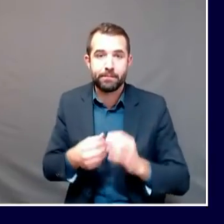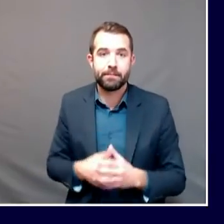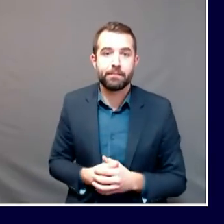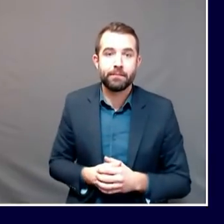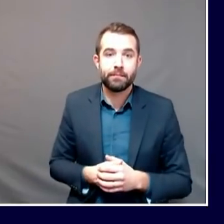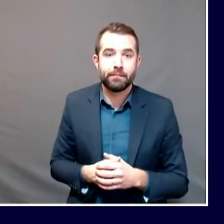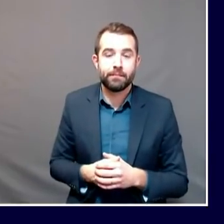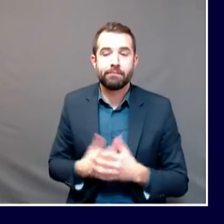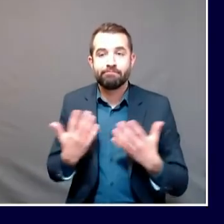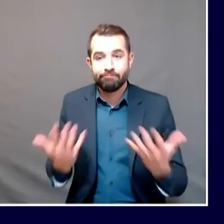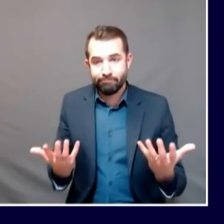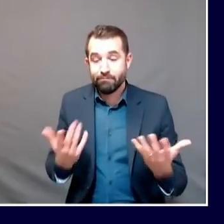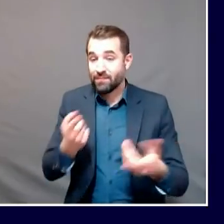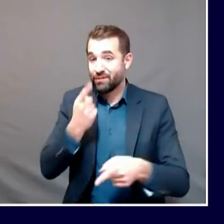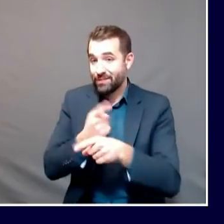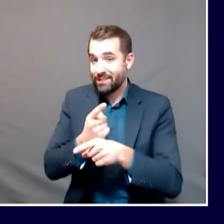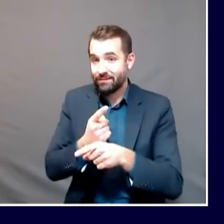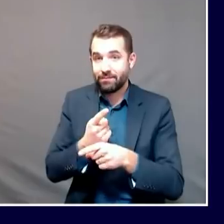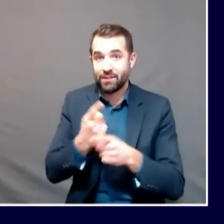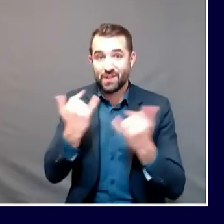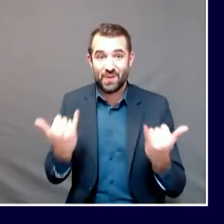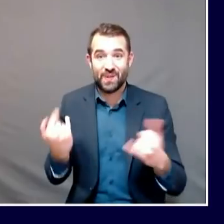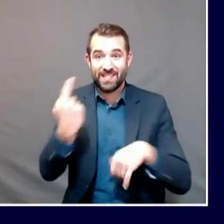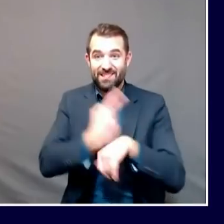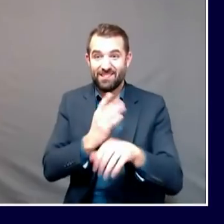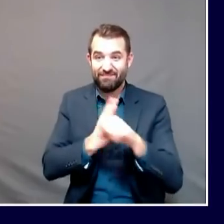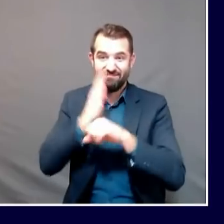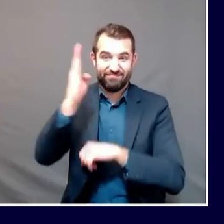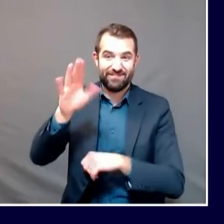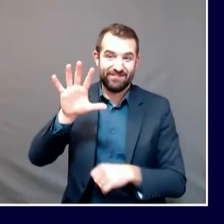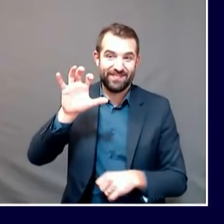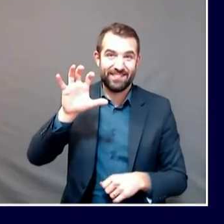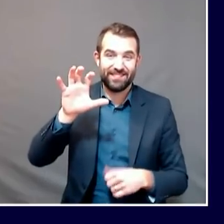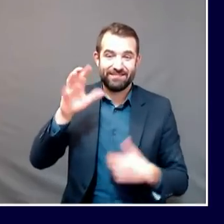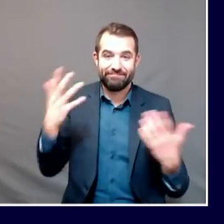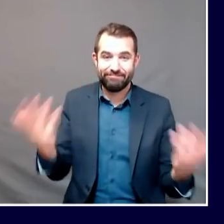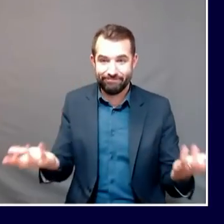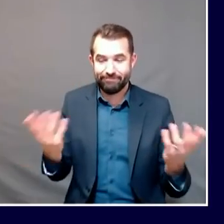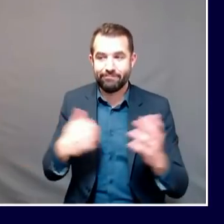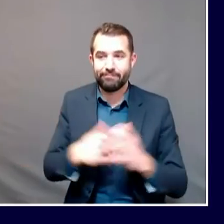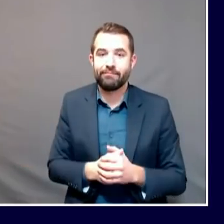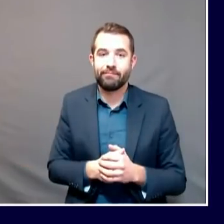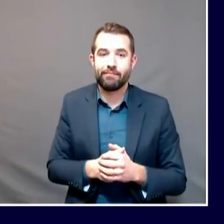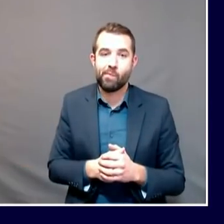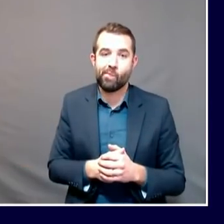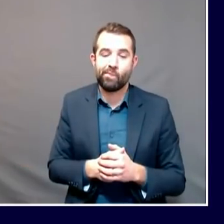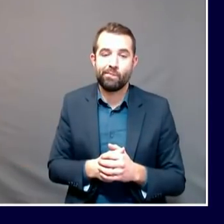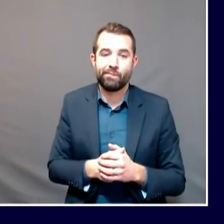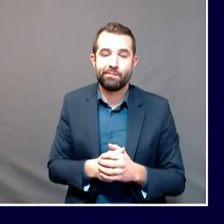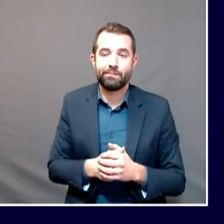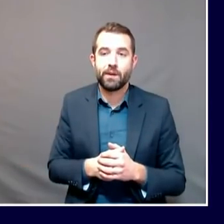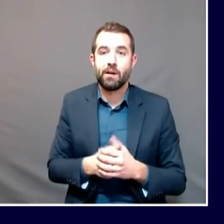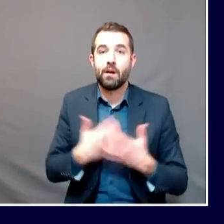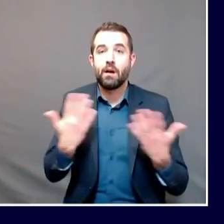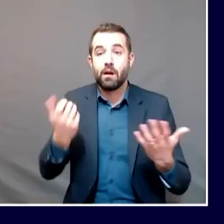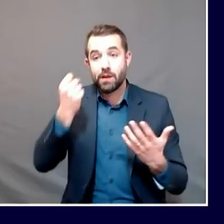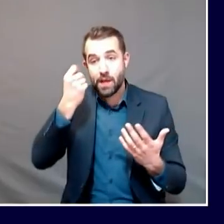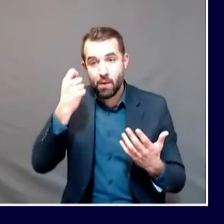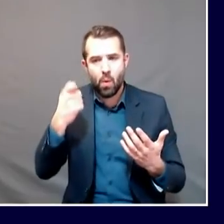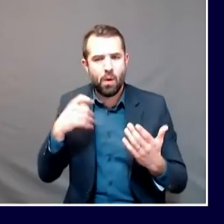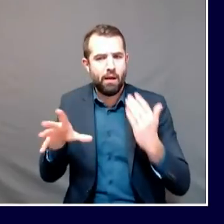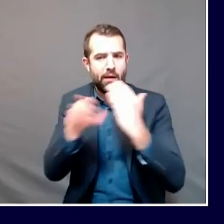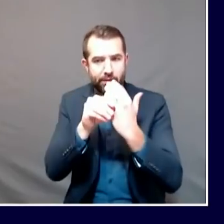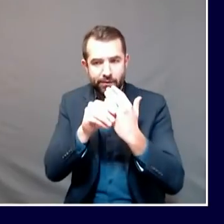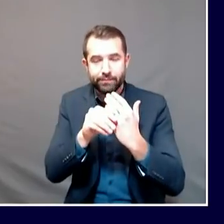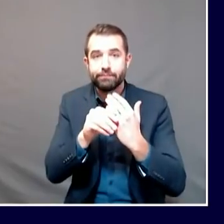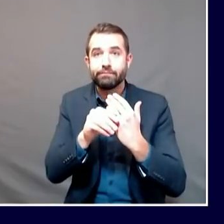with the high case numbers today. Brian, I think one note that I would offer is that analysis by